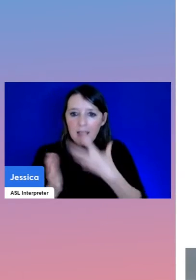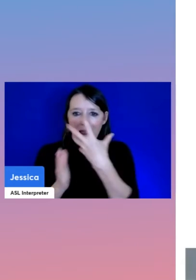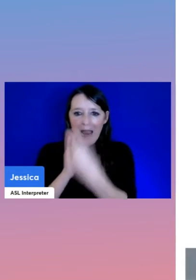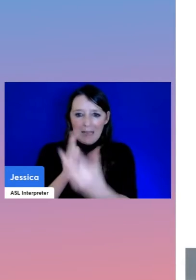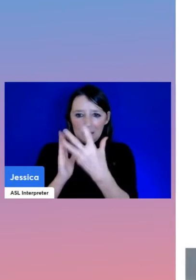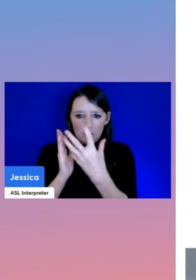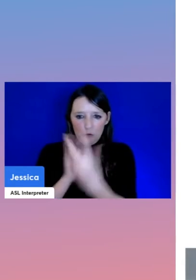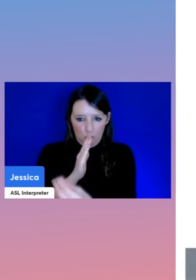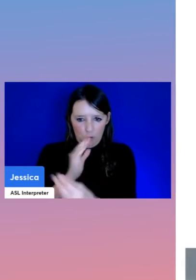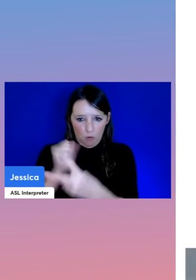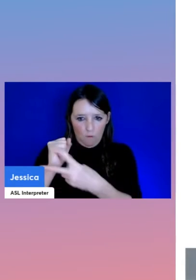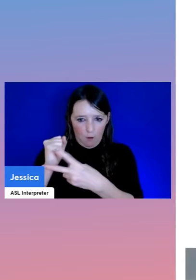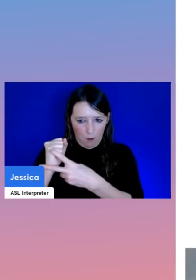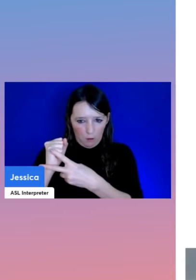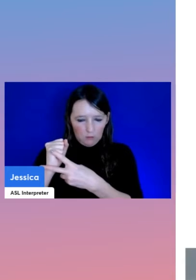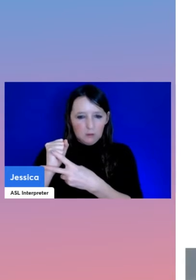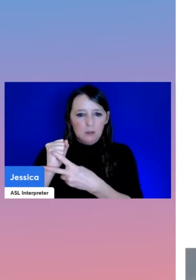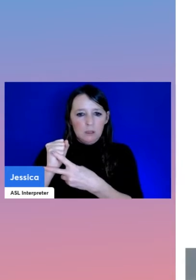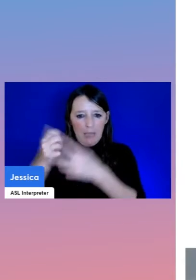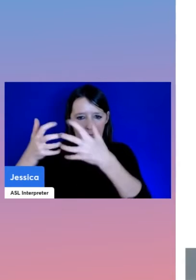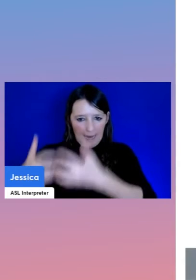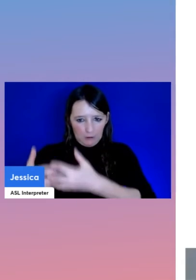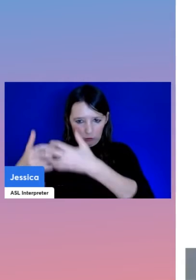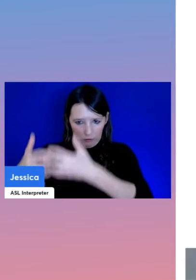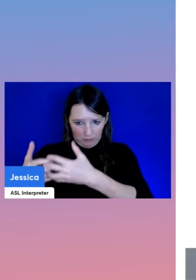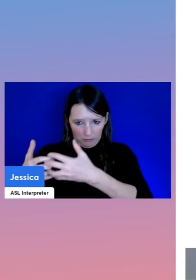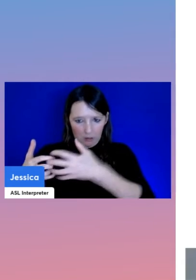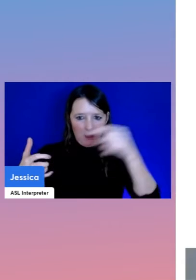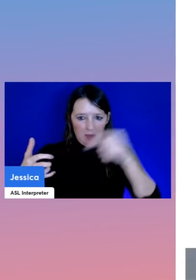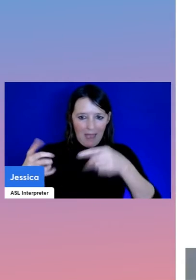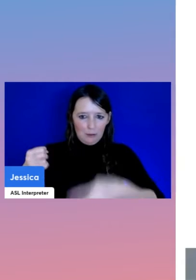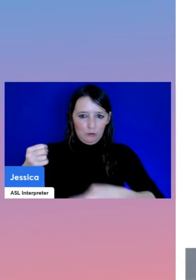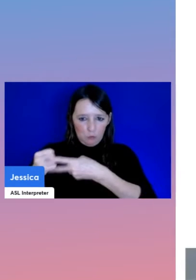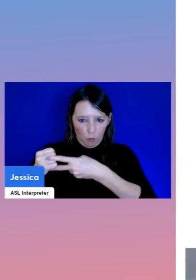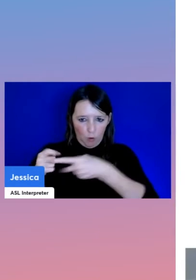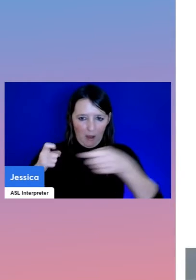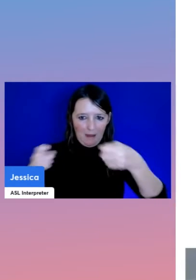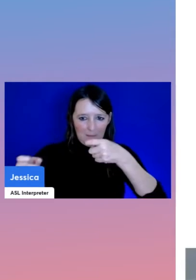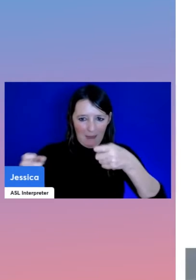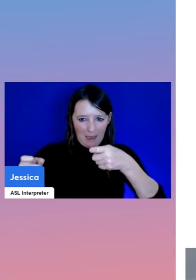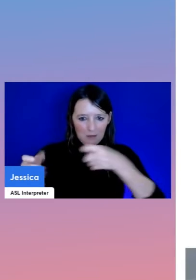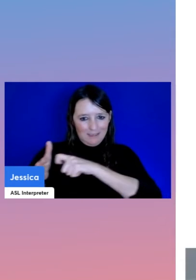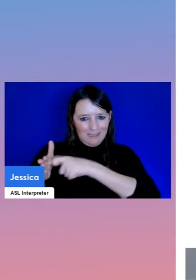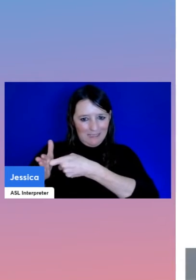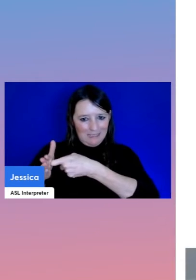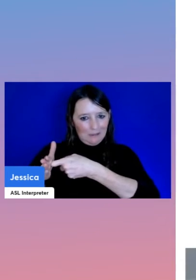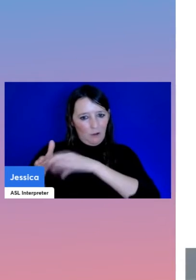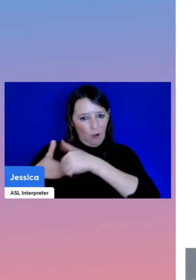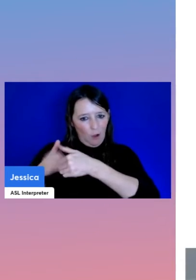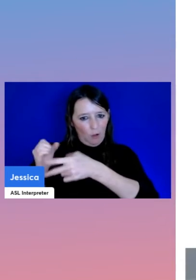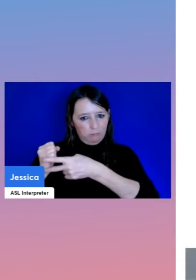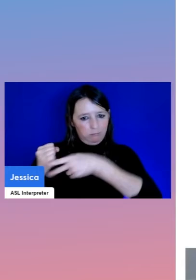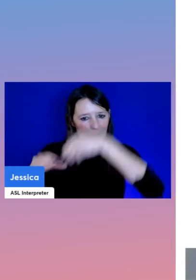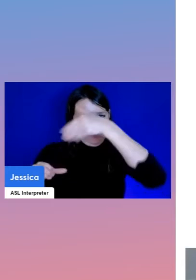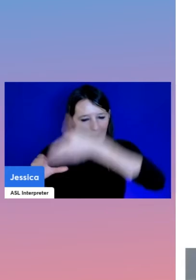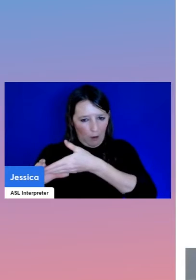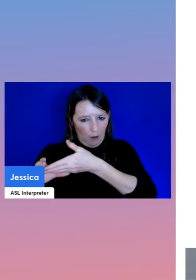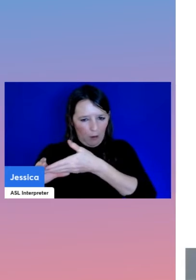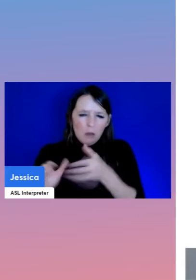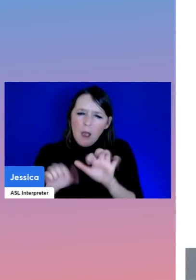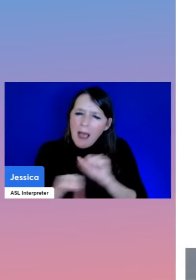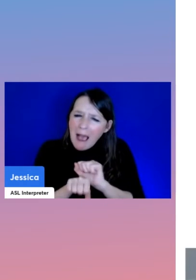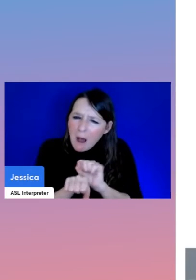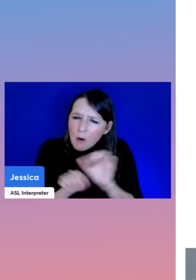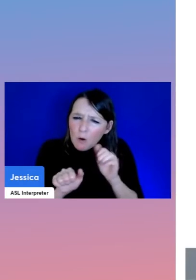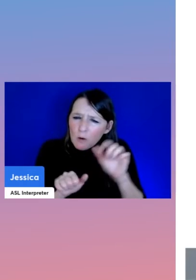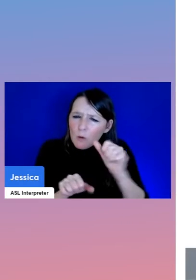Vault's Transit Secrets Engine to store and manage the unseal keys. So how does this workflow actually look